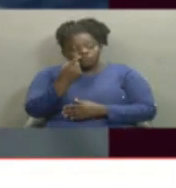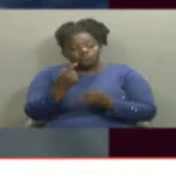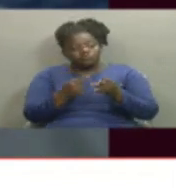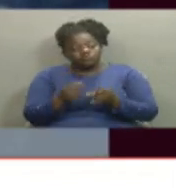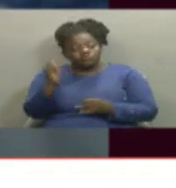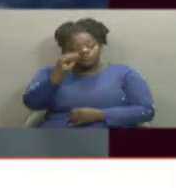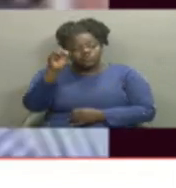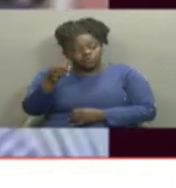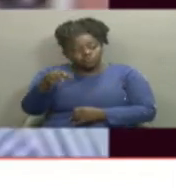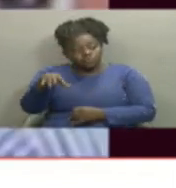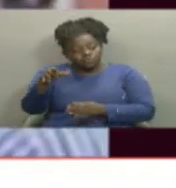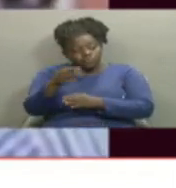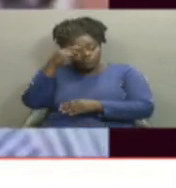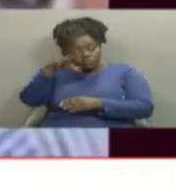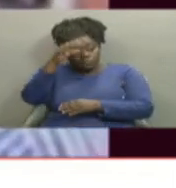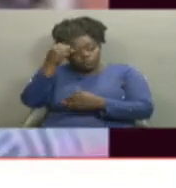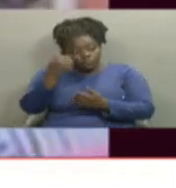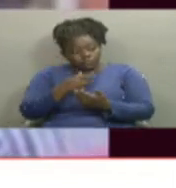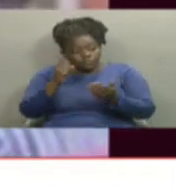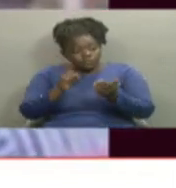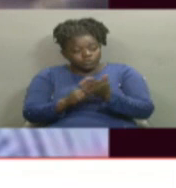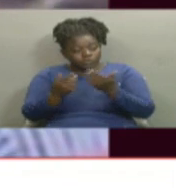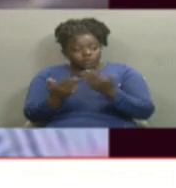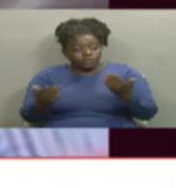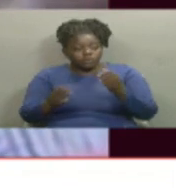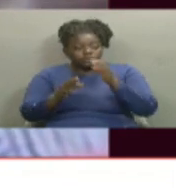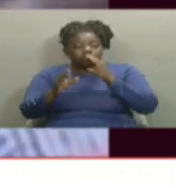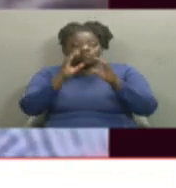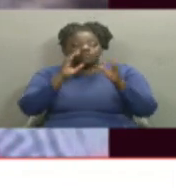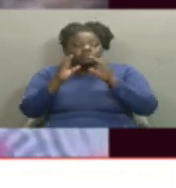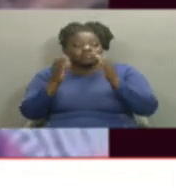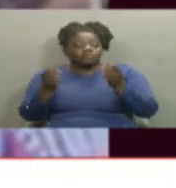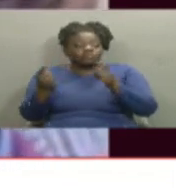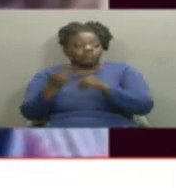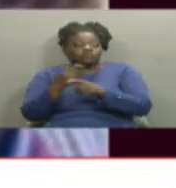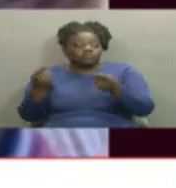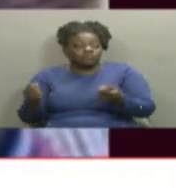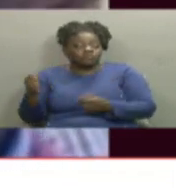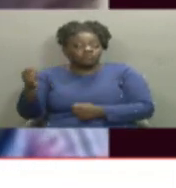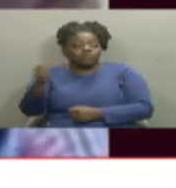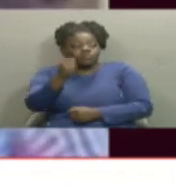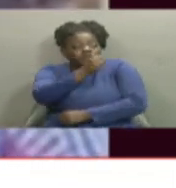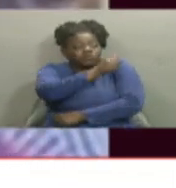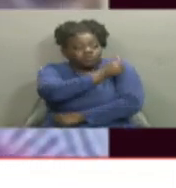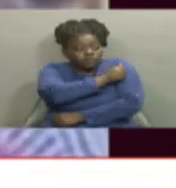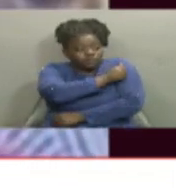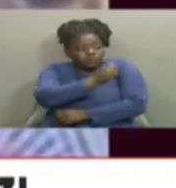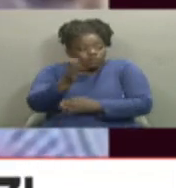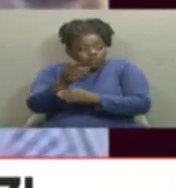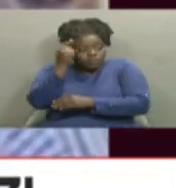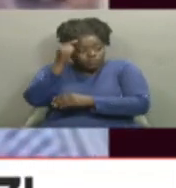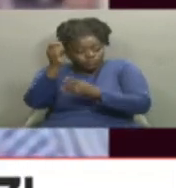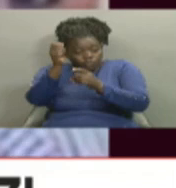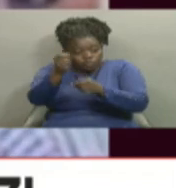Minister for Education. I have not received any communication from the appointing authority as Minister for